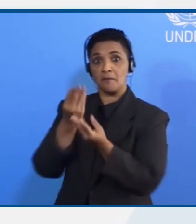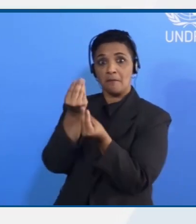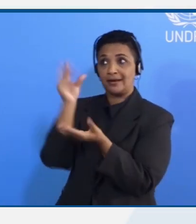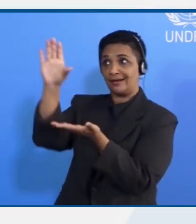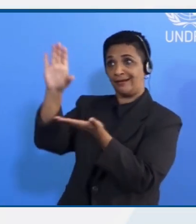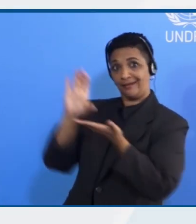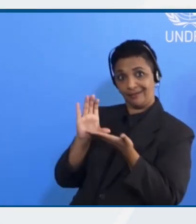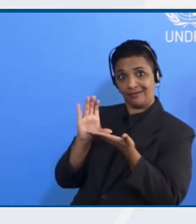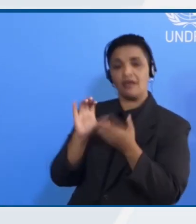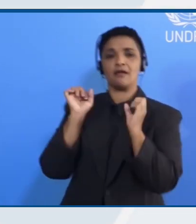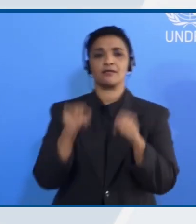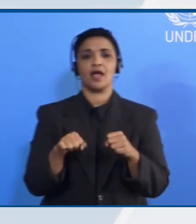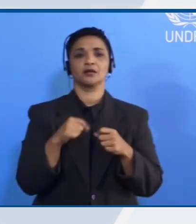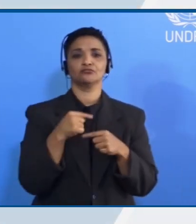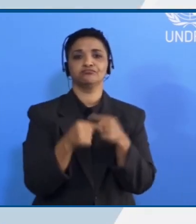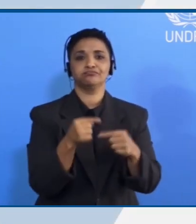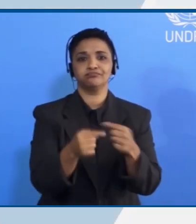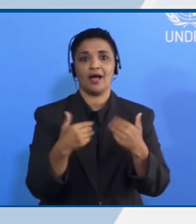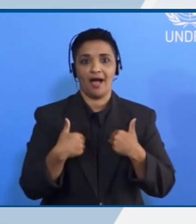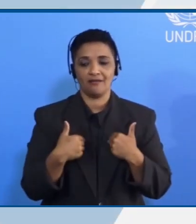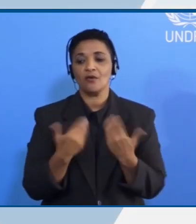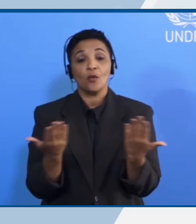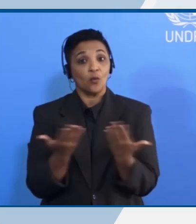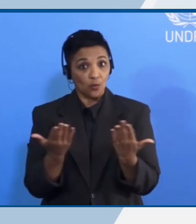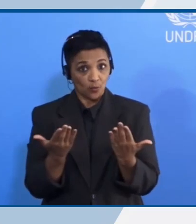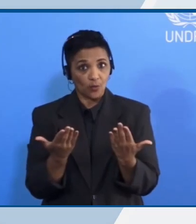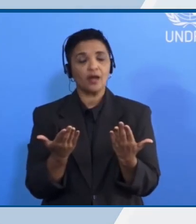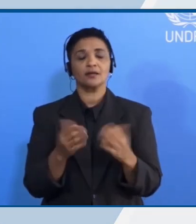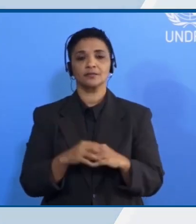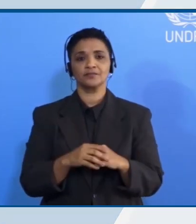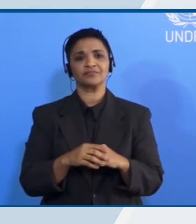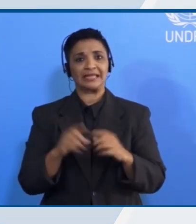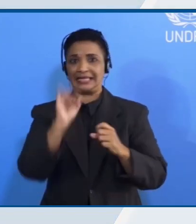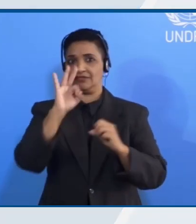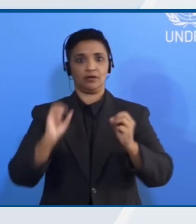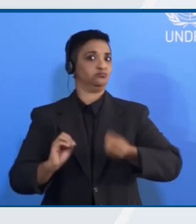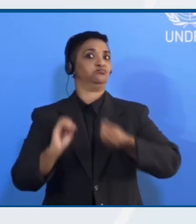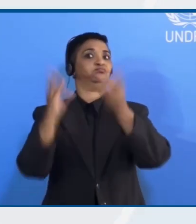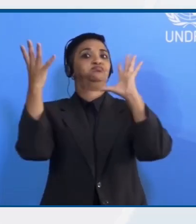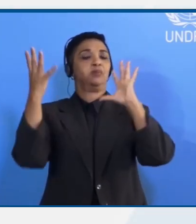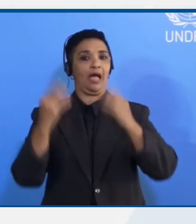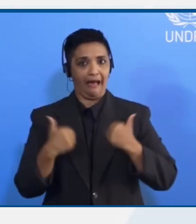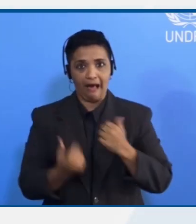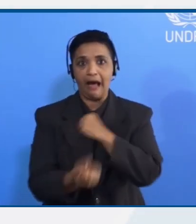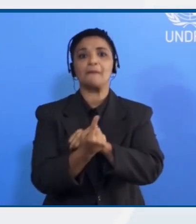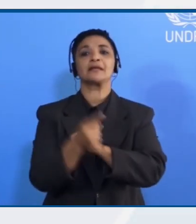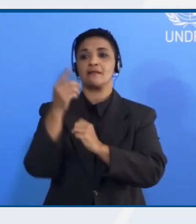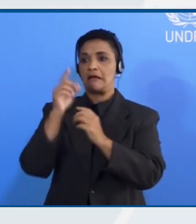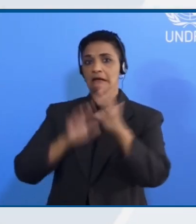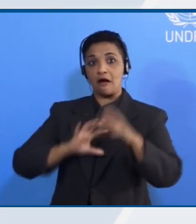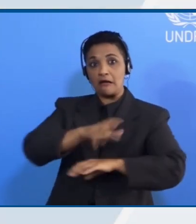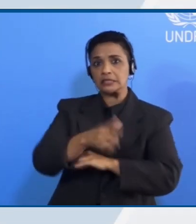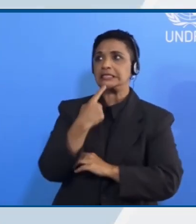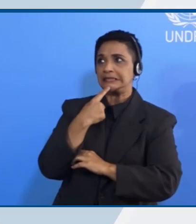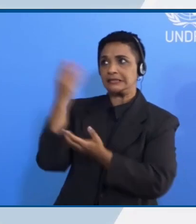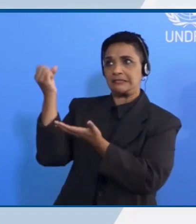offset investments in arising from disasters. But this financing or line of